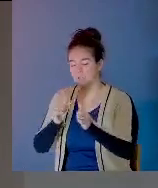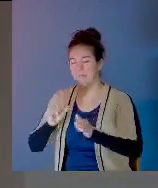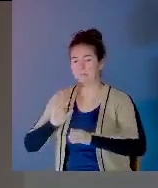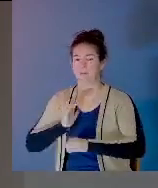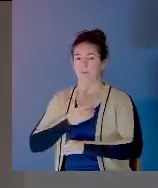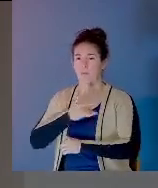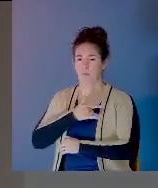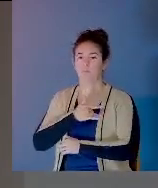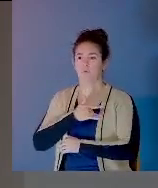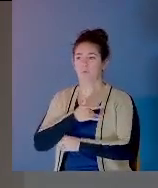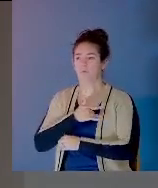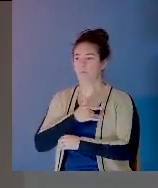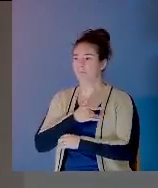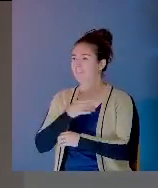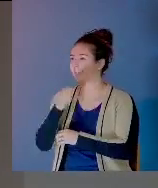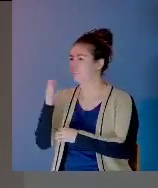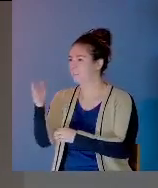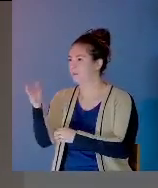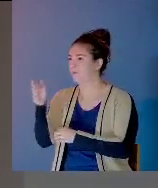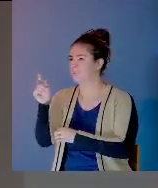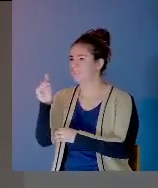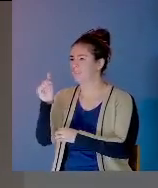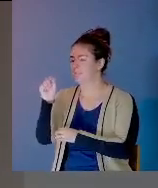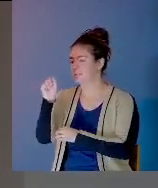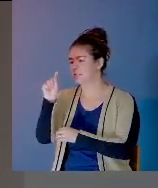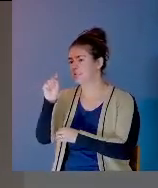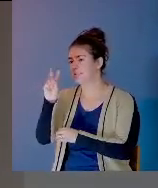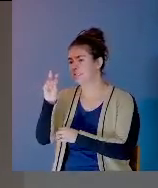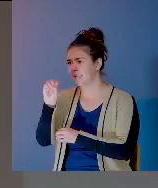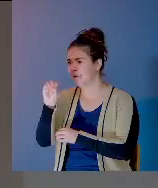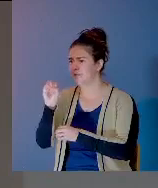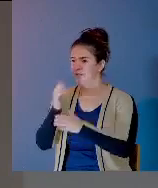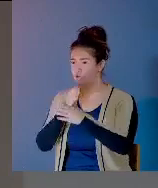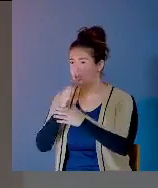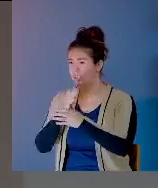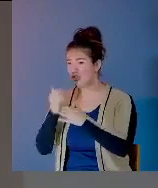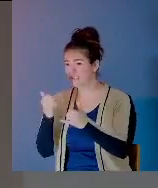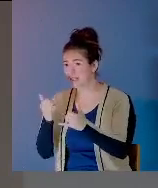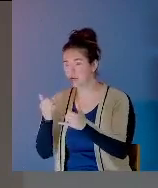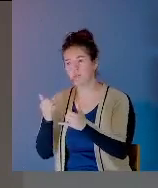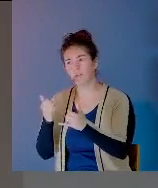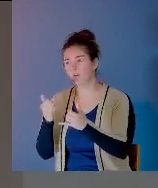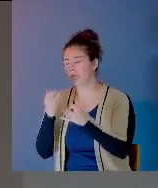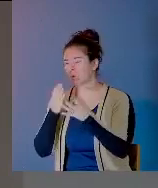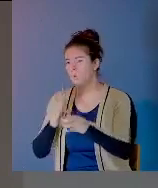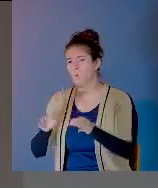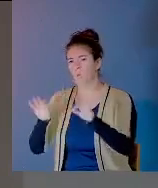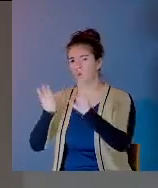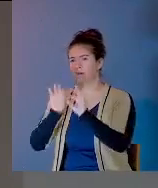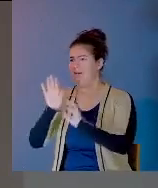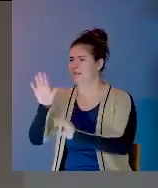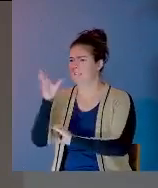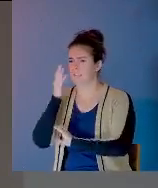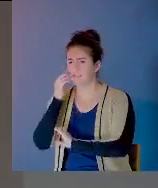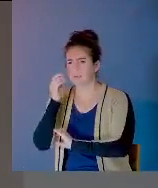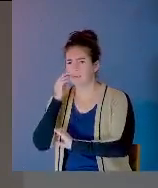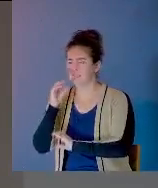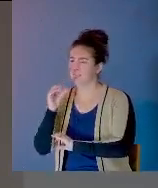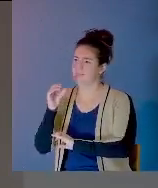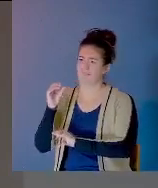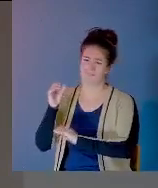speaks volumes to his experience these last couple of years. And I'll let him share whatever that is at some point, but he's been through a